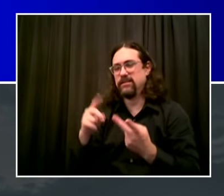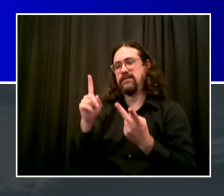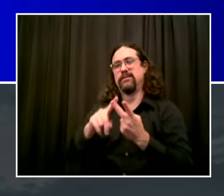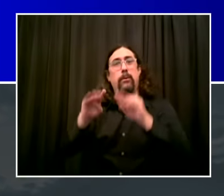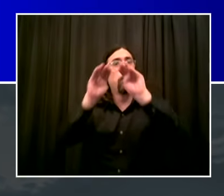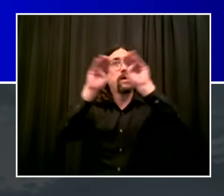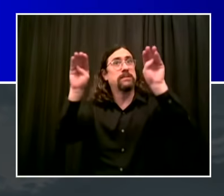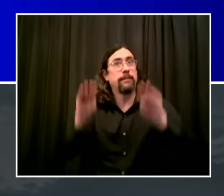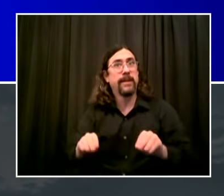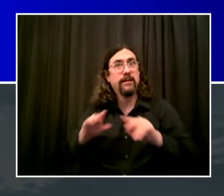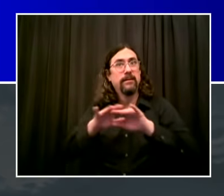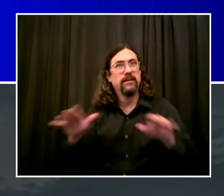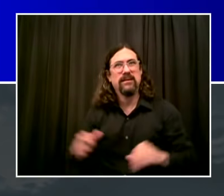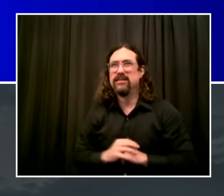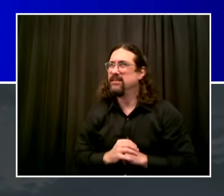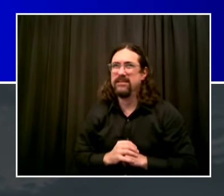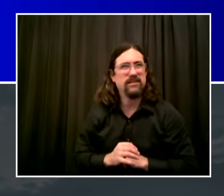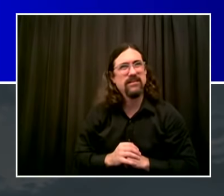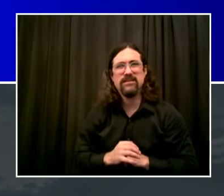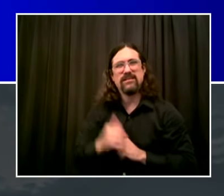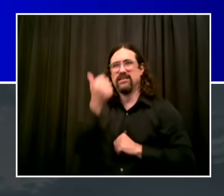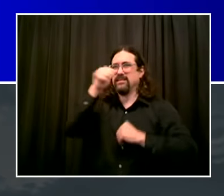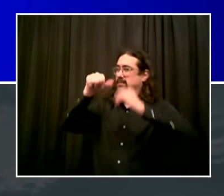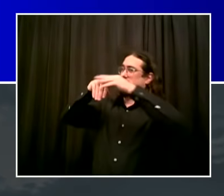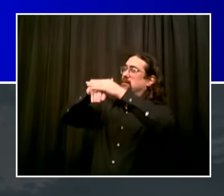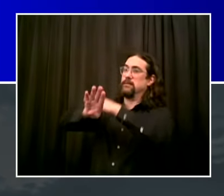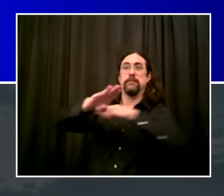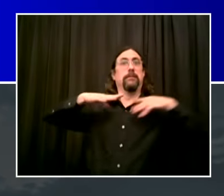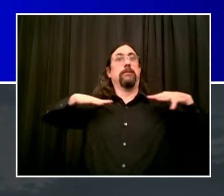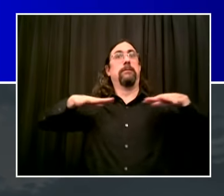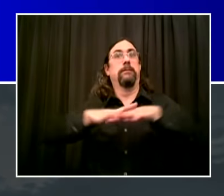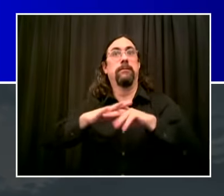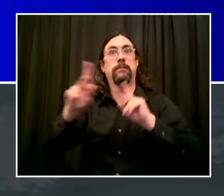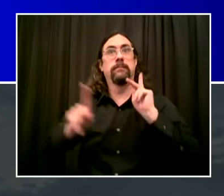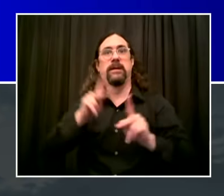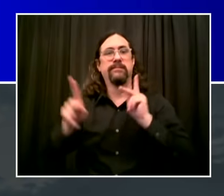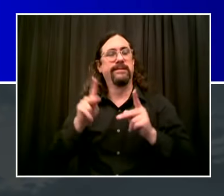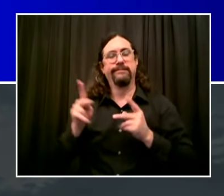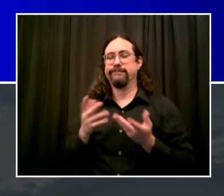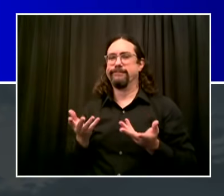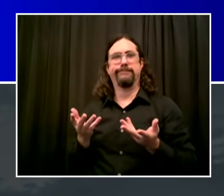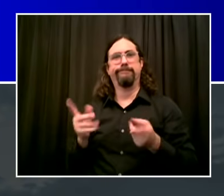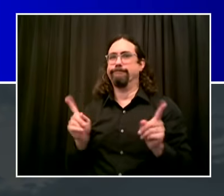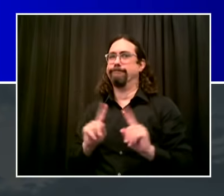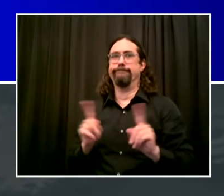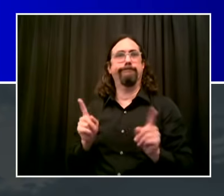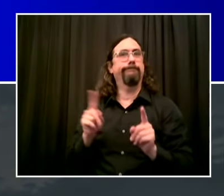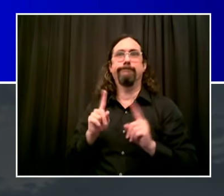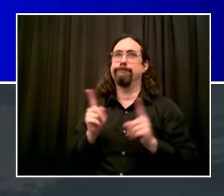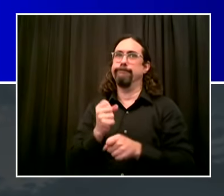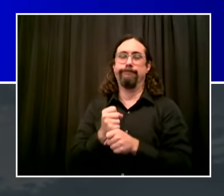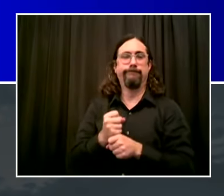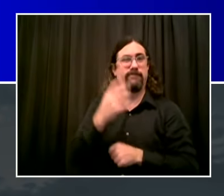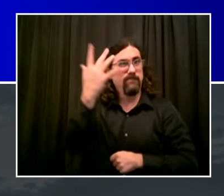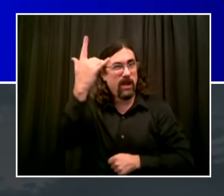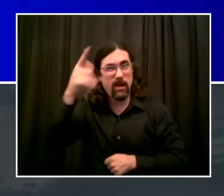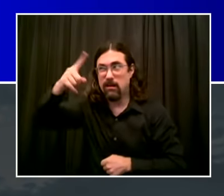and that's why we extended the outdoor dining all the way to October 31st. Let's take maximum advantage of that. It's an amazing thing.